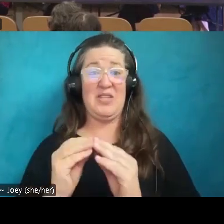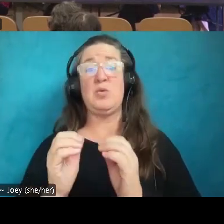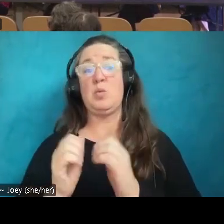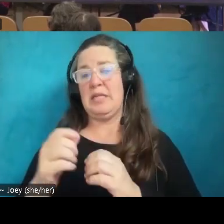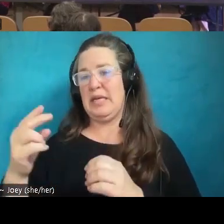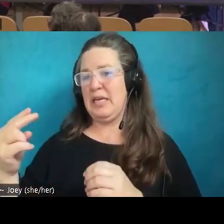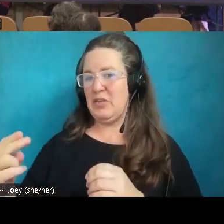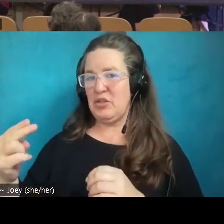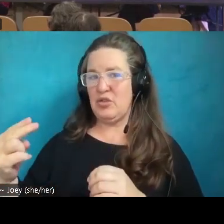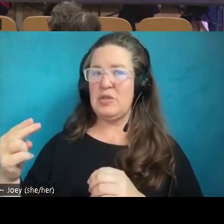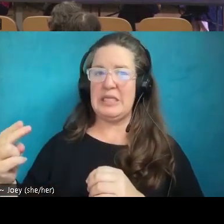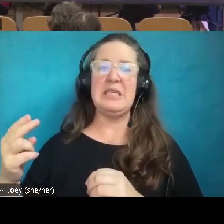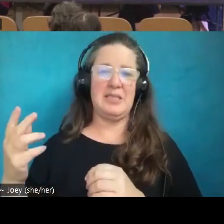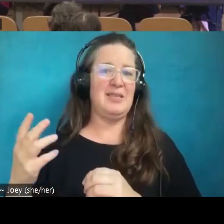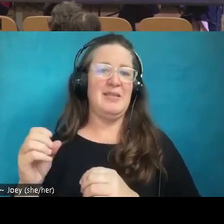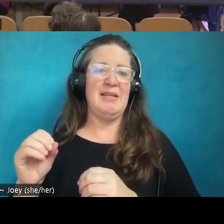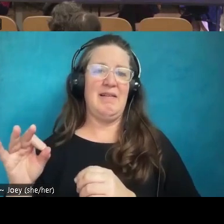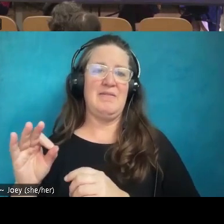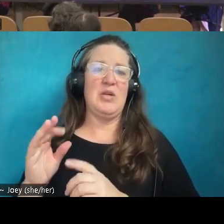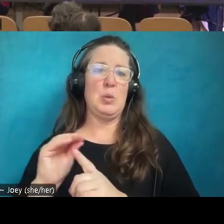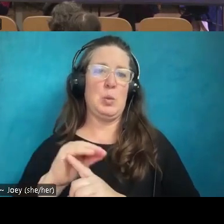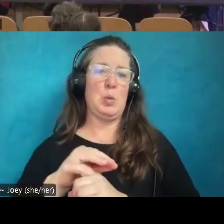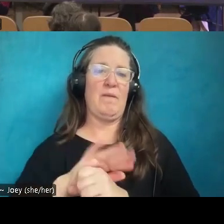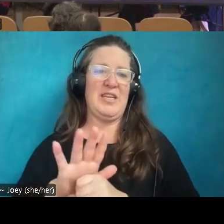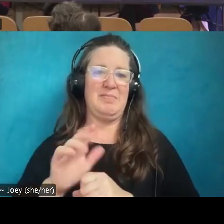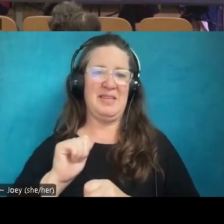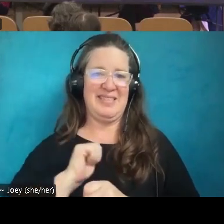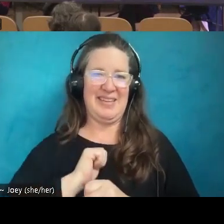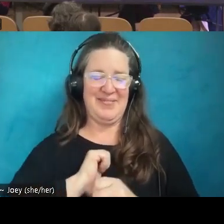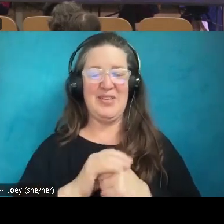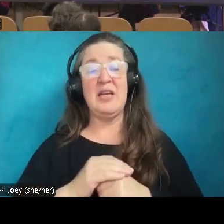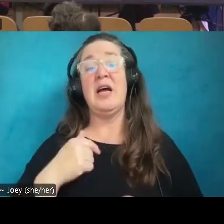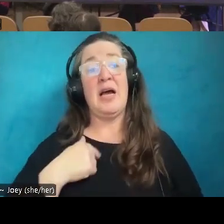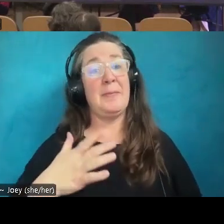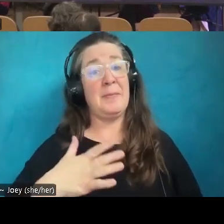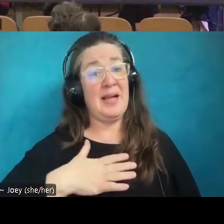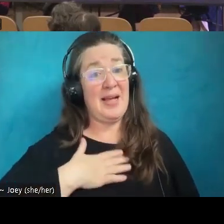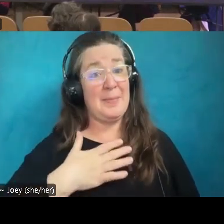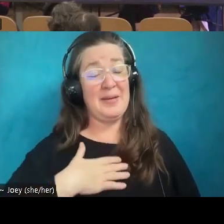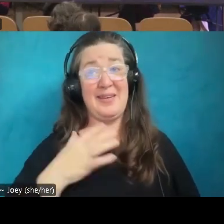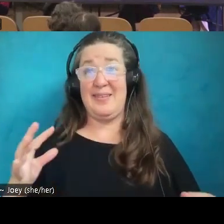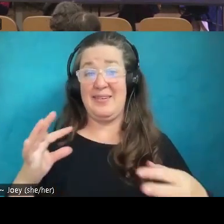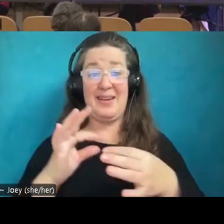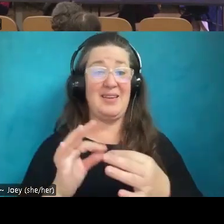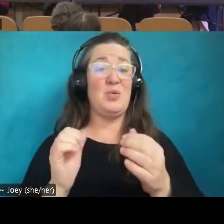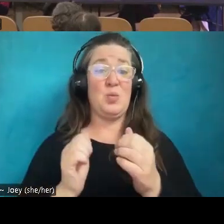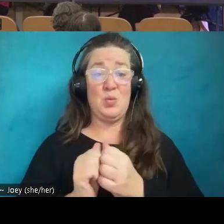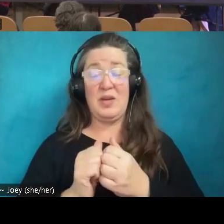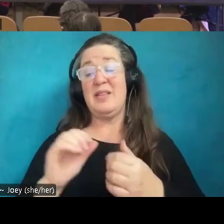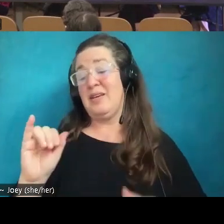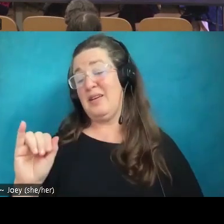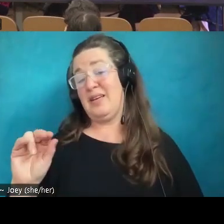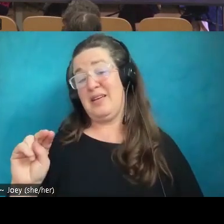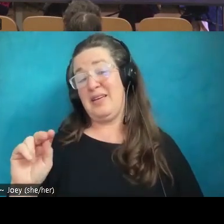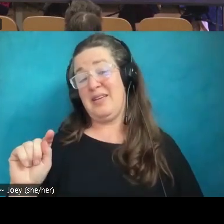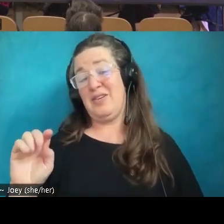There's a list of that stuff, and if you'd like to send an email, I'm happy to actually connect you with our integrative medicine specialist that has materials